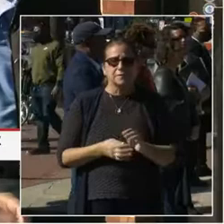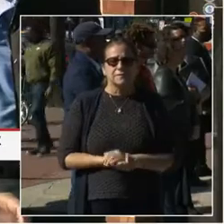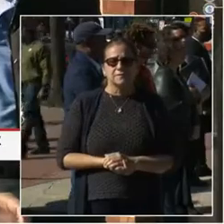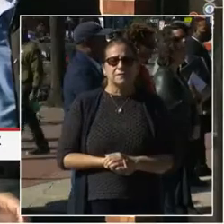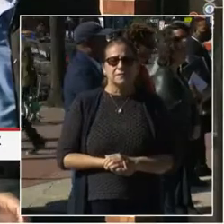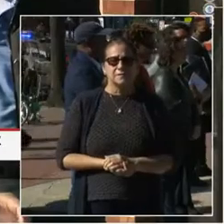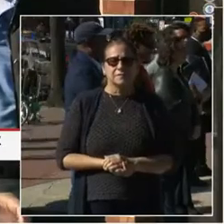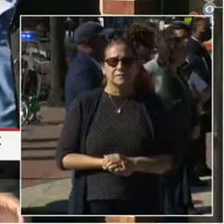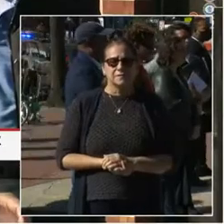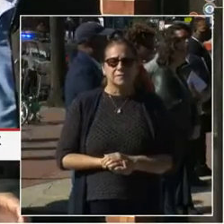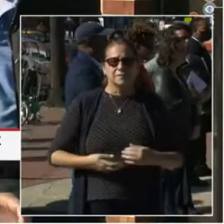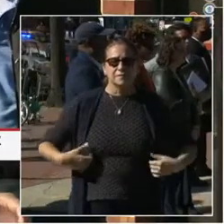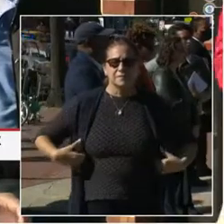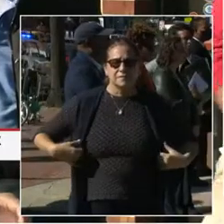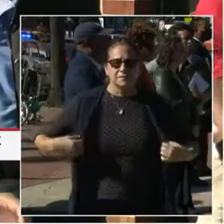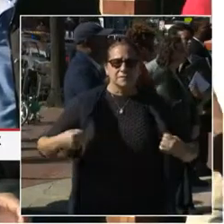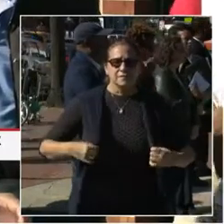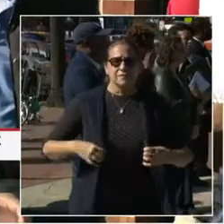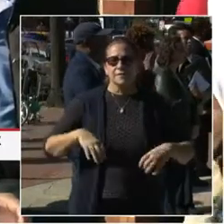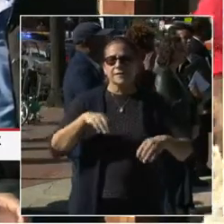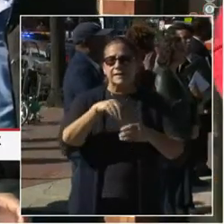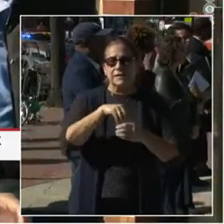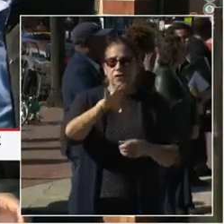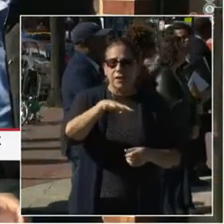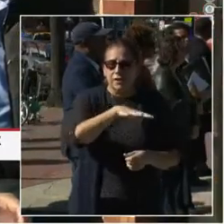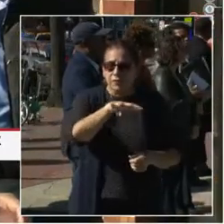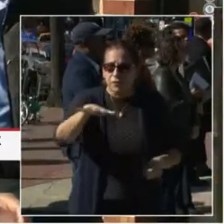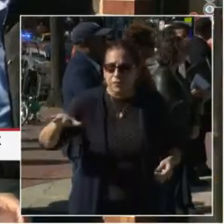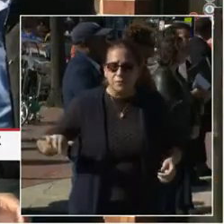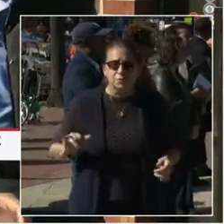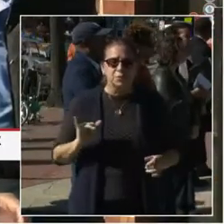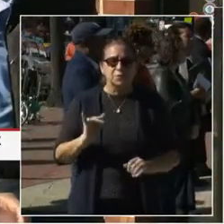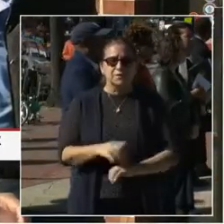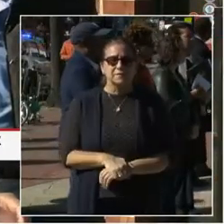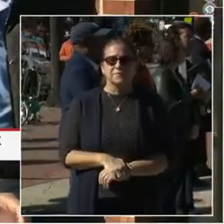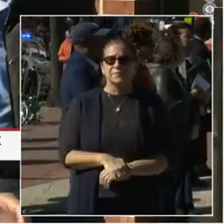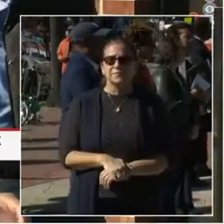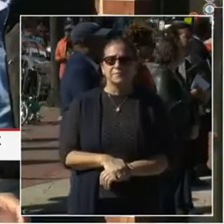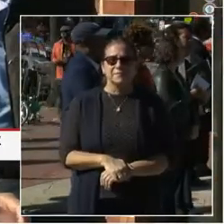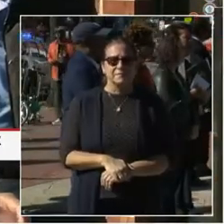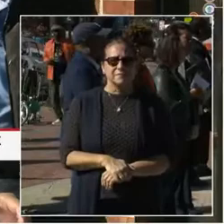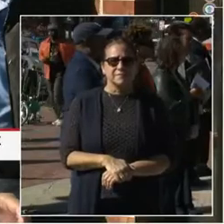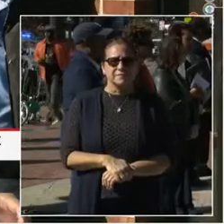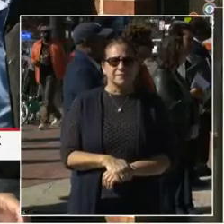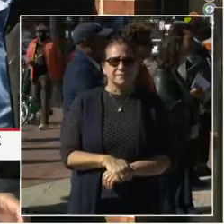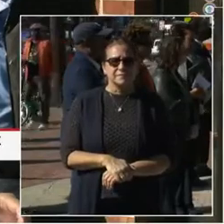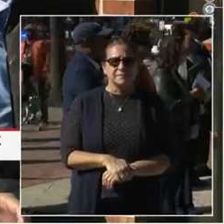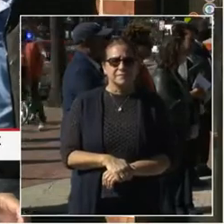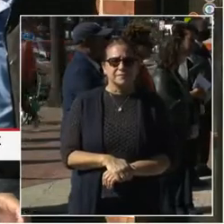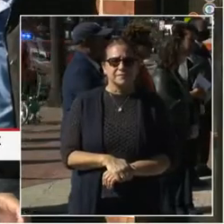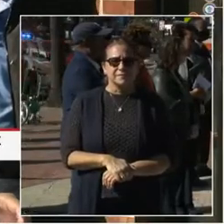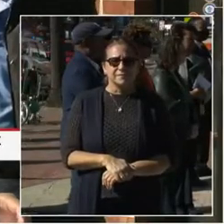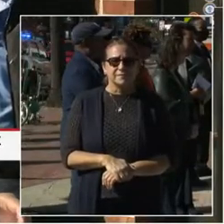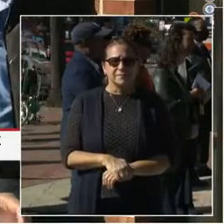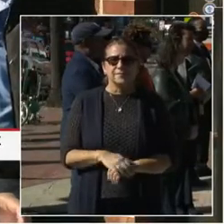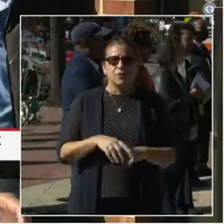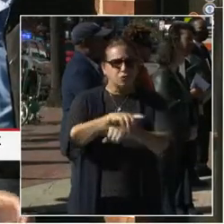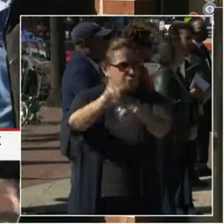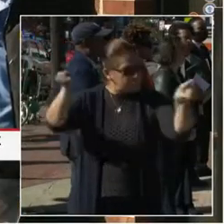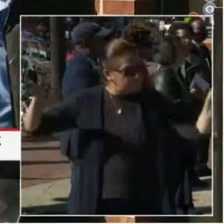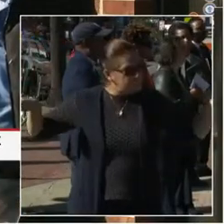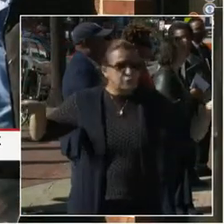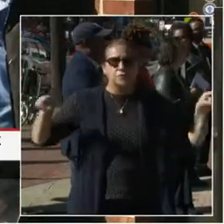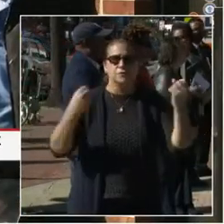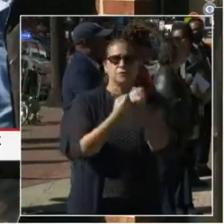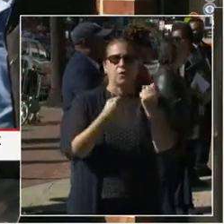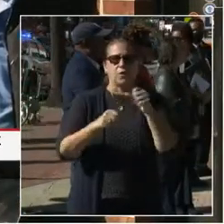up was the Nourish DC. And Nourish DC actually invests grants, loans, and technical assistance